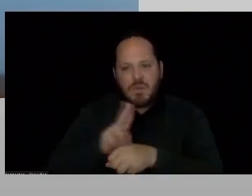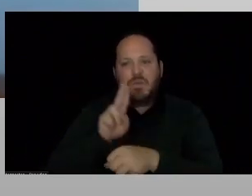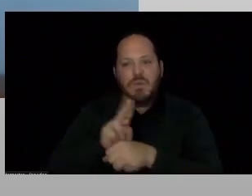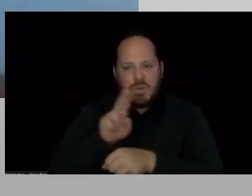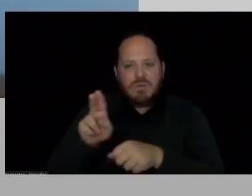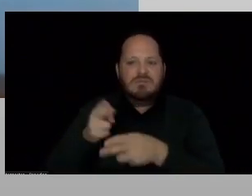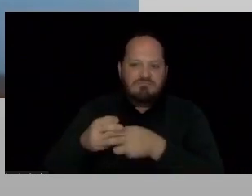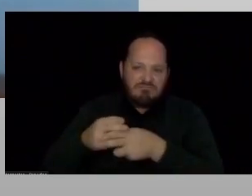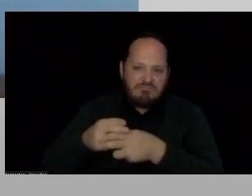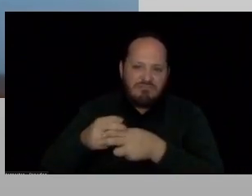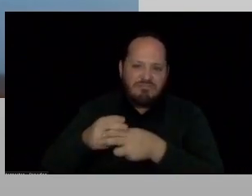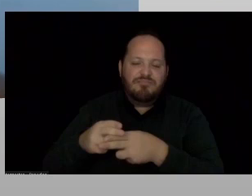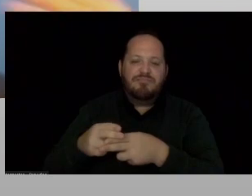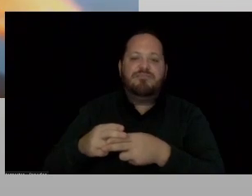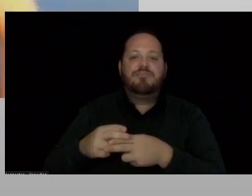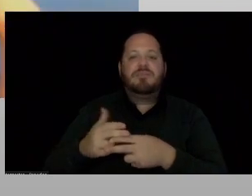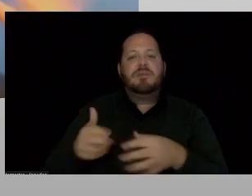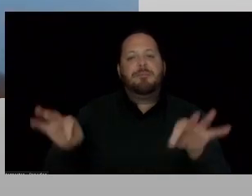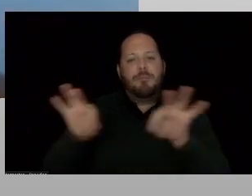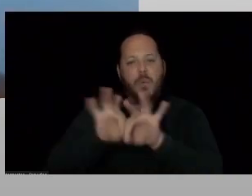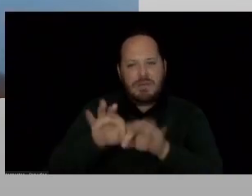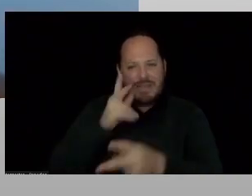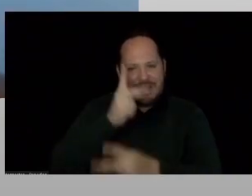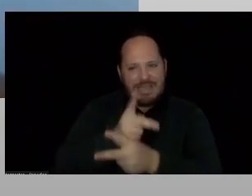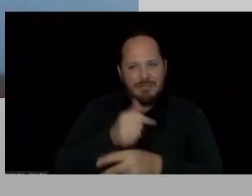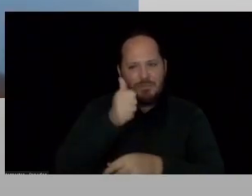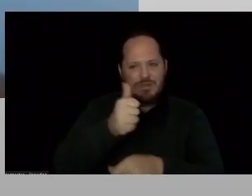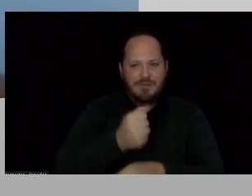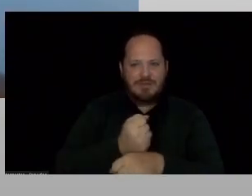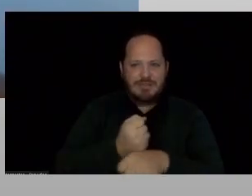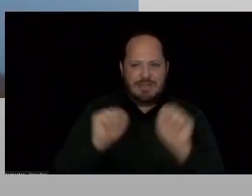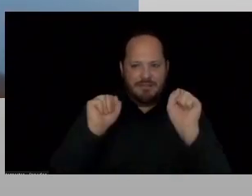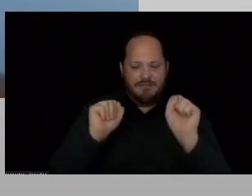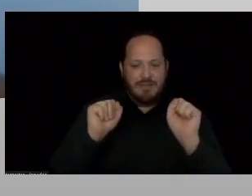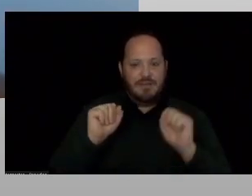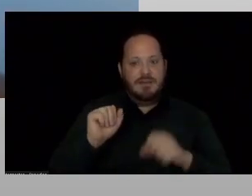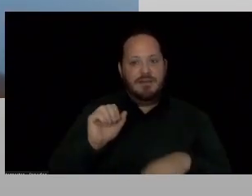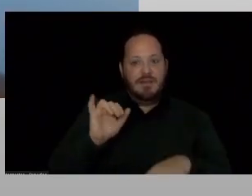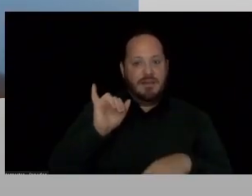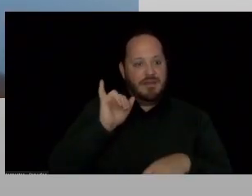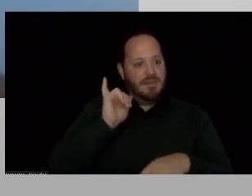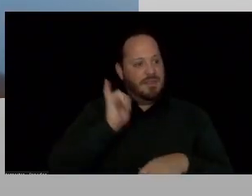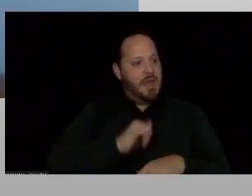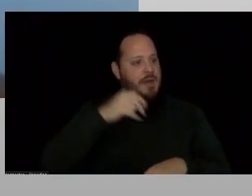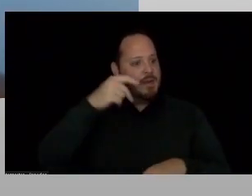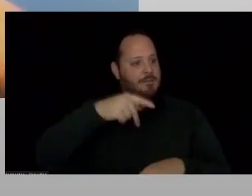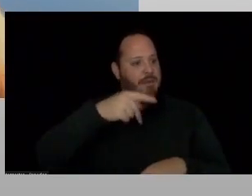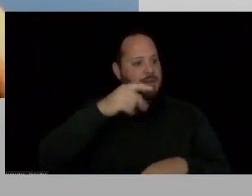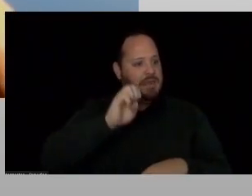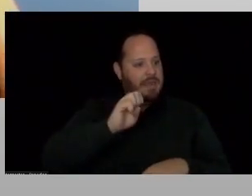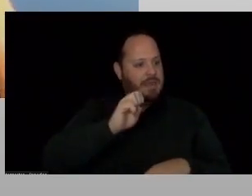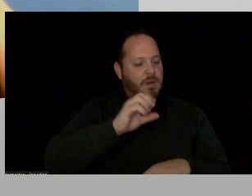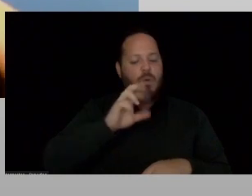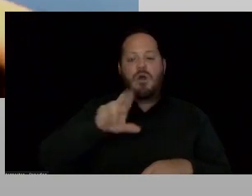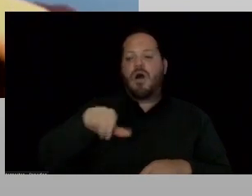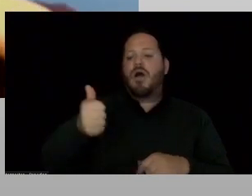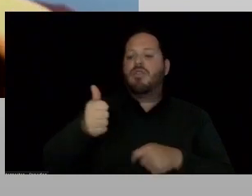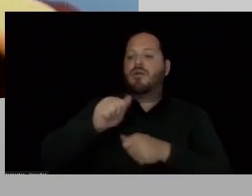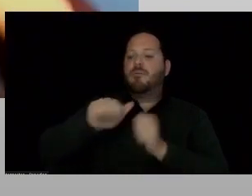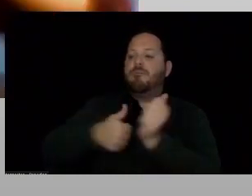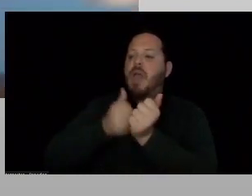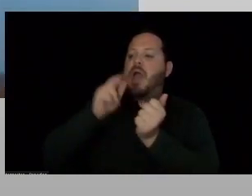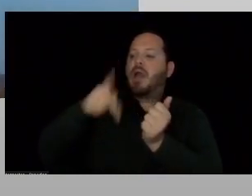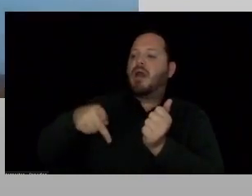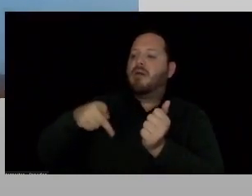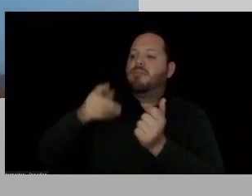not to remove PPE or some of these alternatives to PPE in a way that increases your risk. So if you're taking something off,